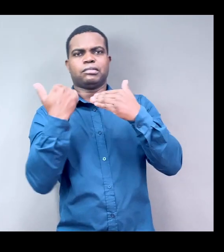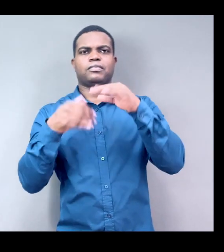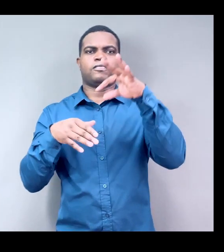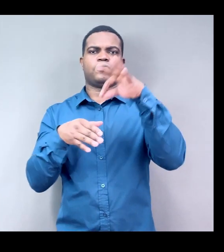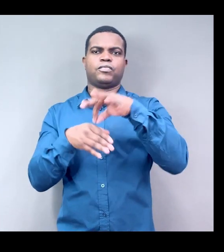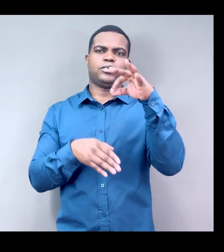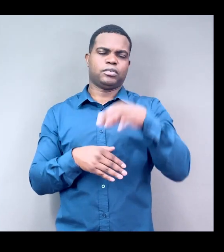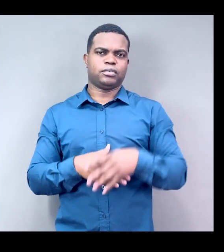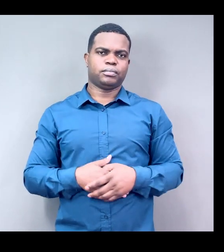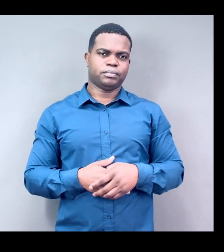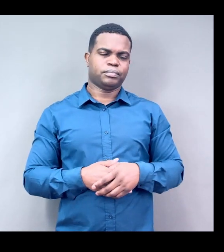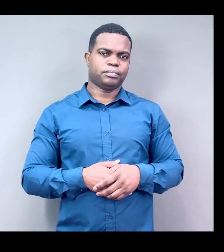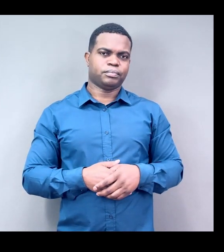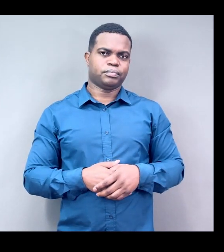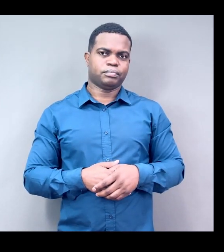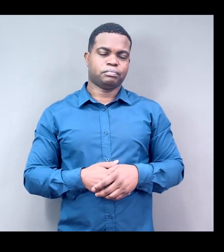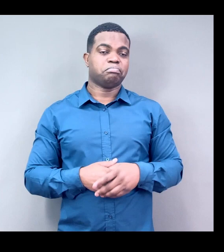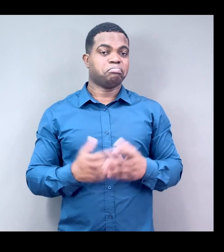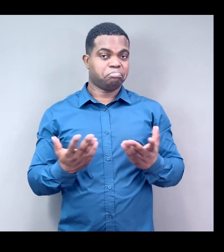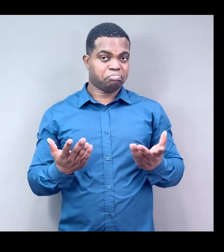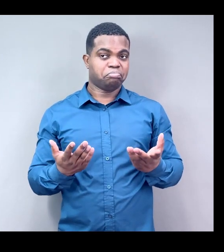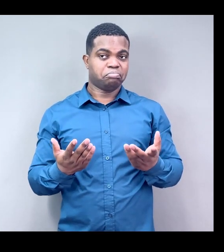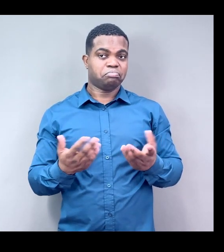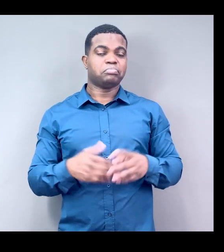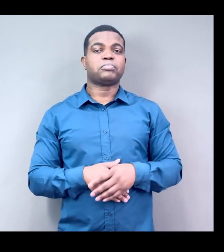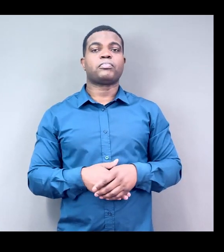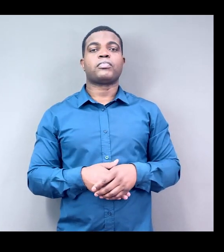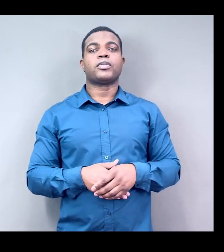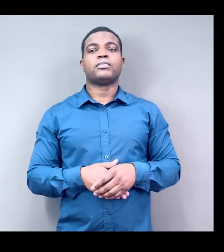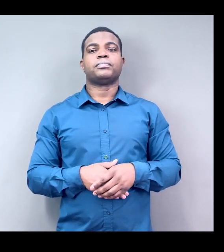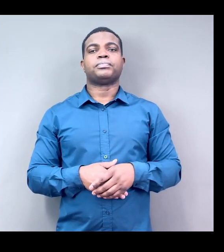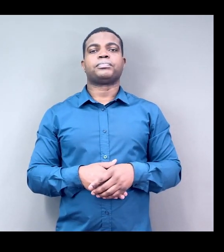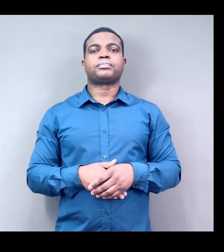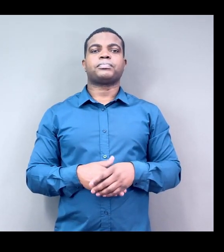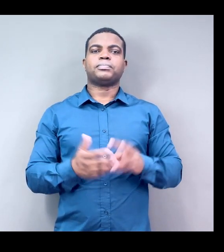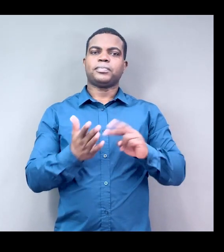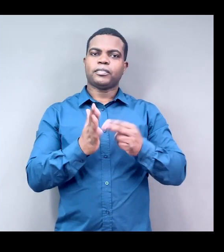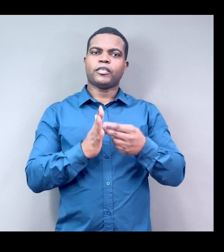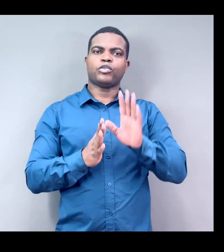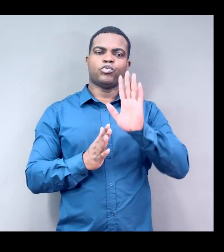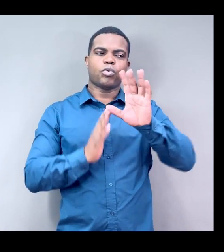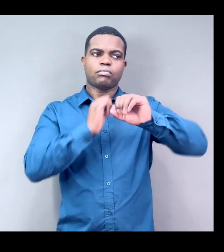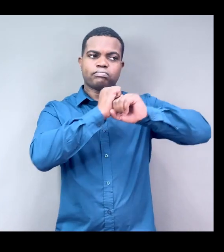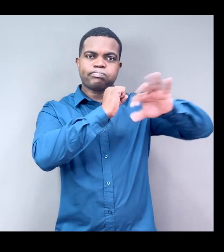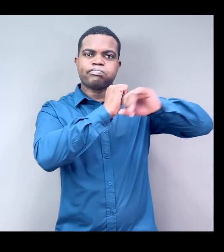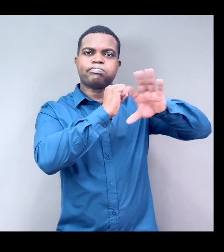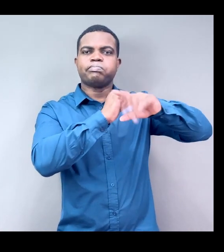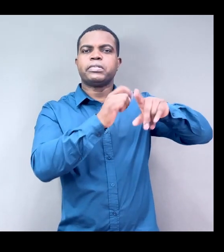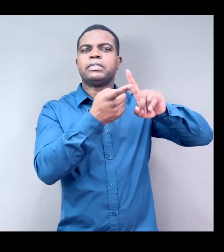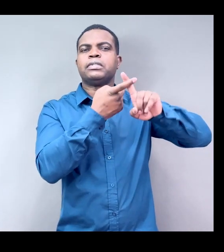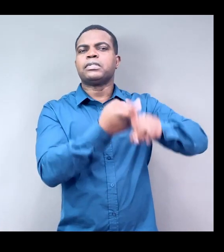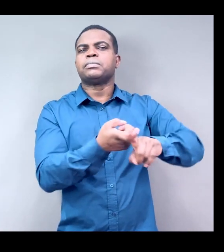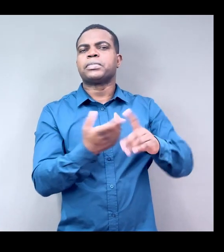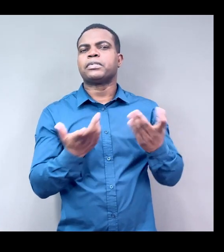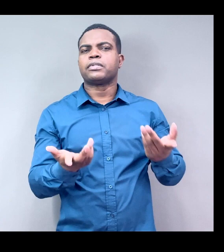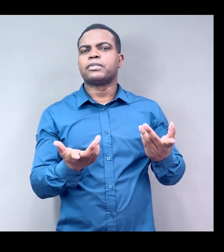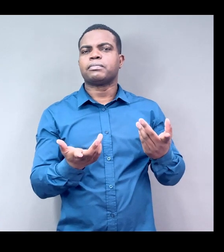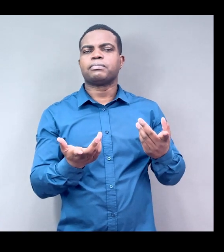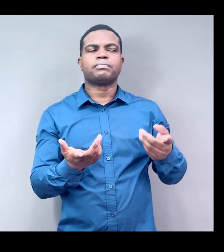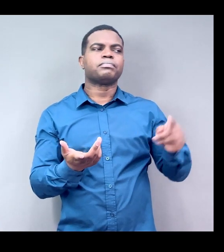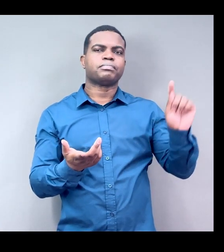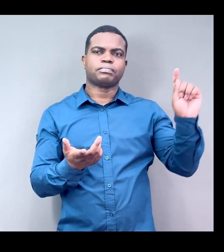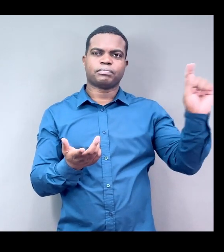the aim is to boost the voters turnout. So what you are going to be doing during the